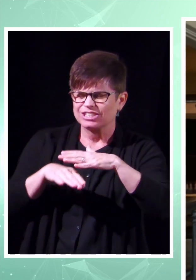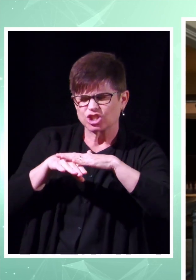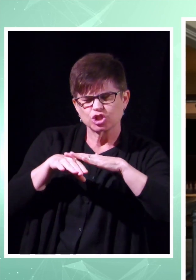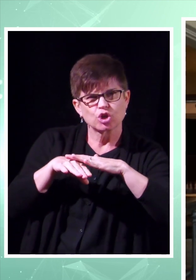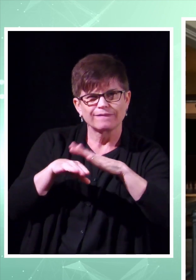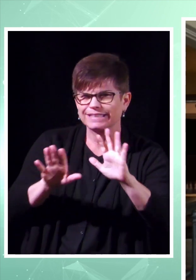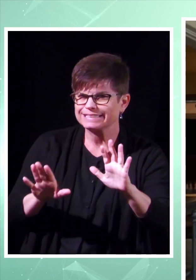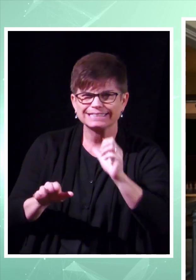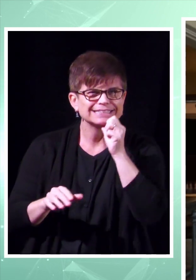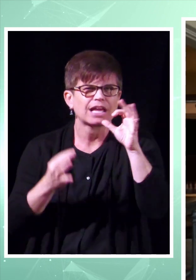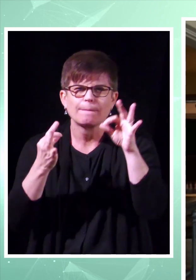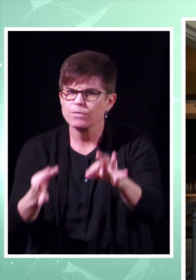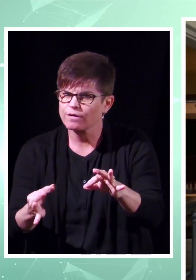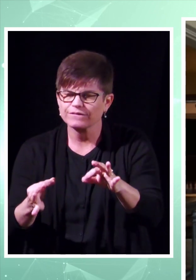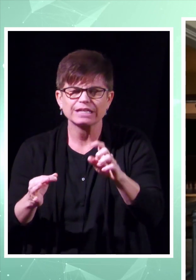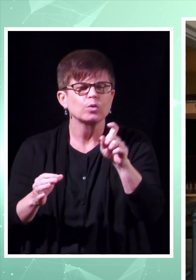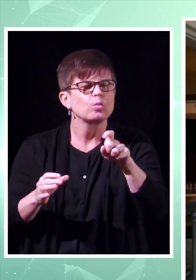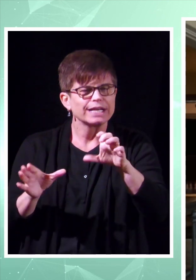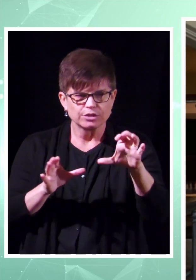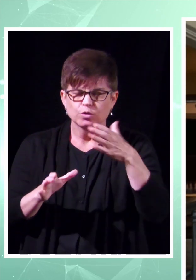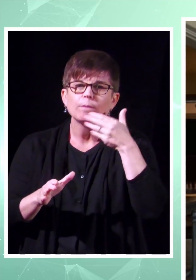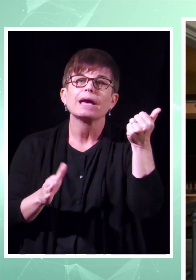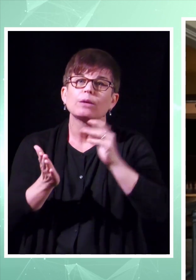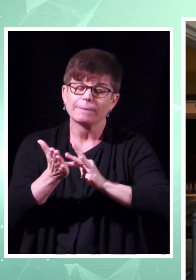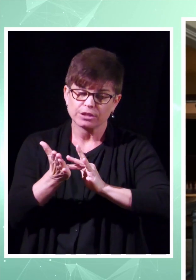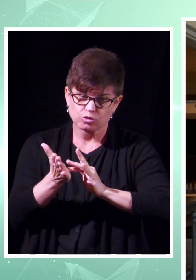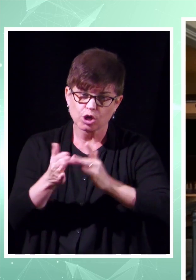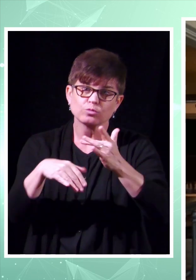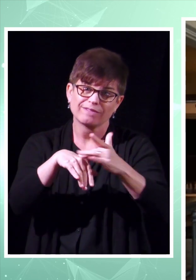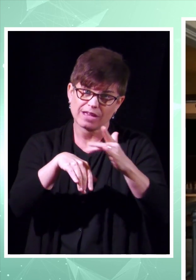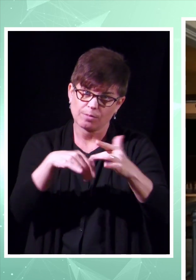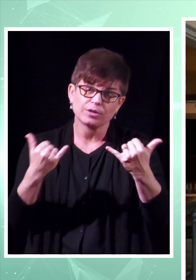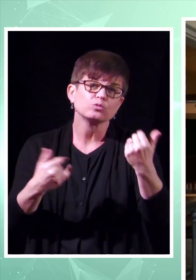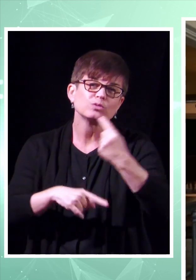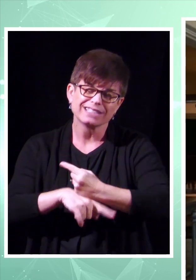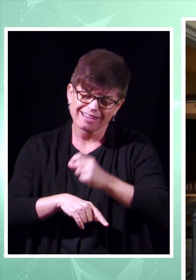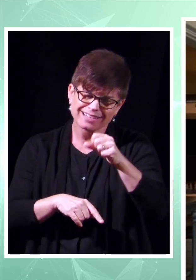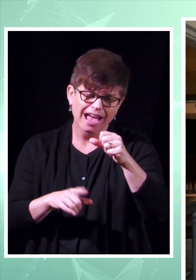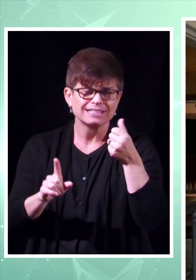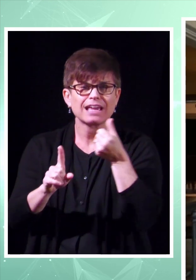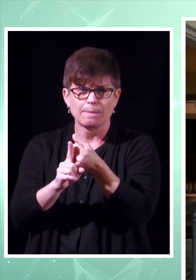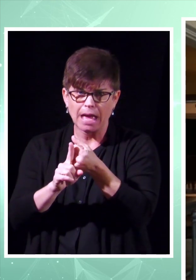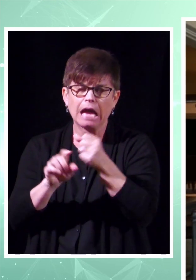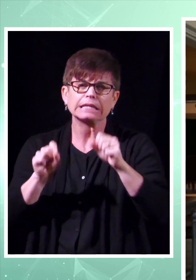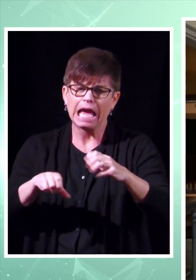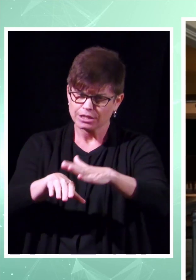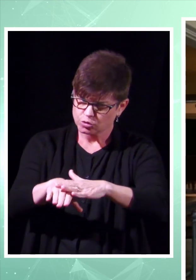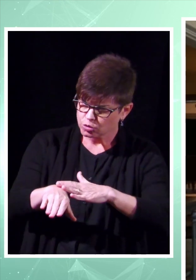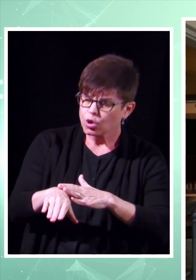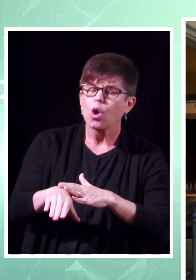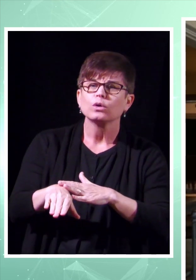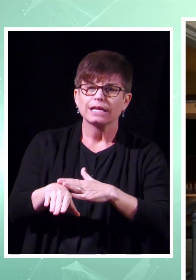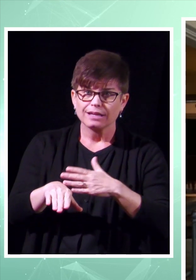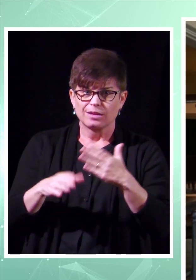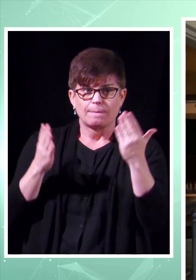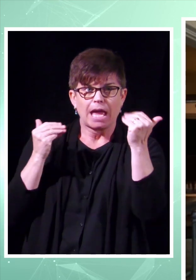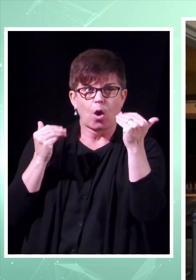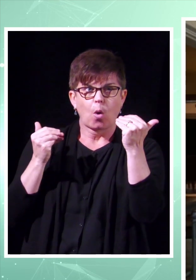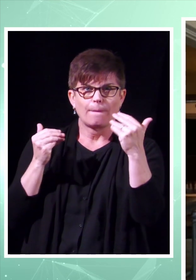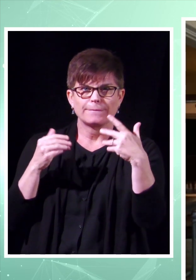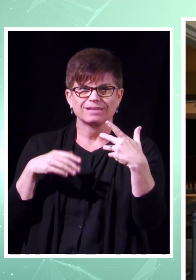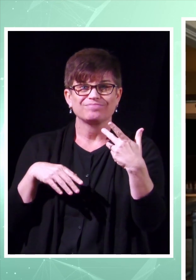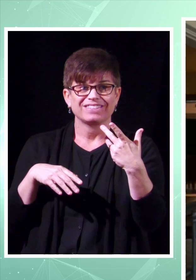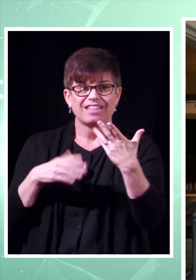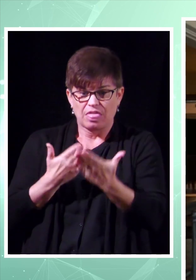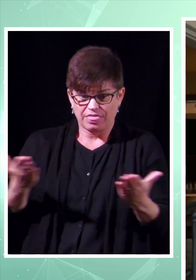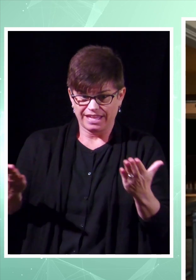do better, but the drugs that we have available today can have some impact. And it's my hope that the drugs of tomorrow, the stuff